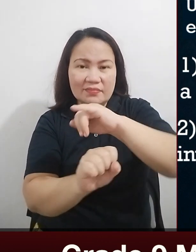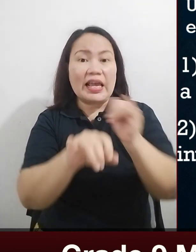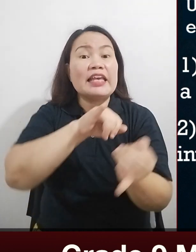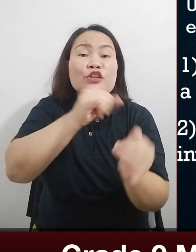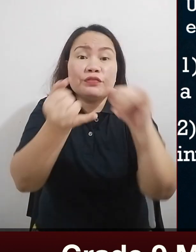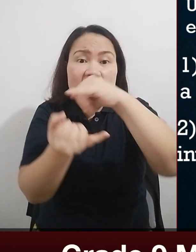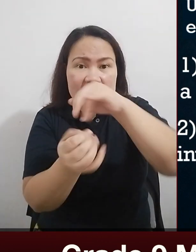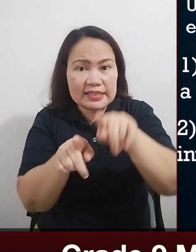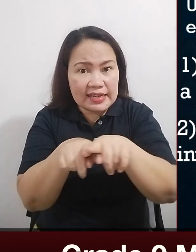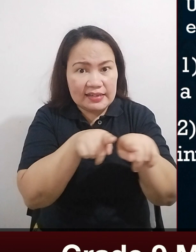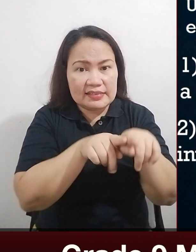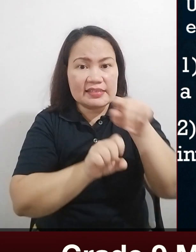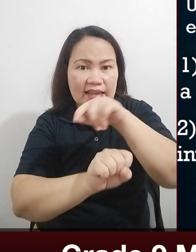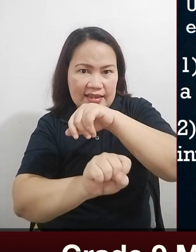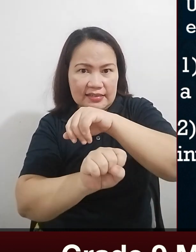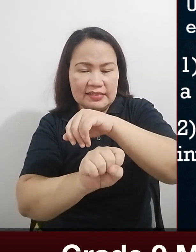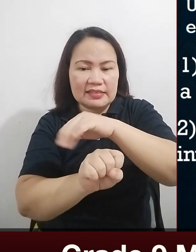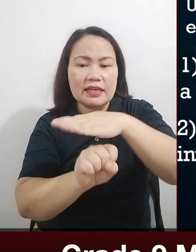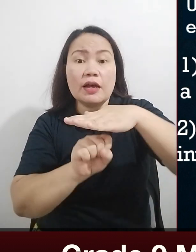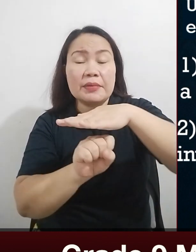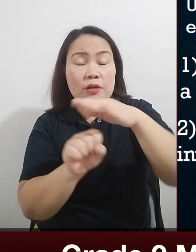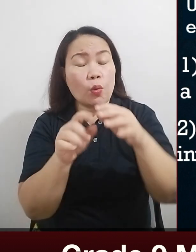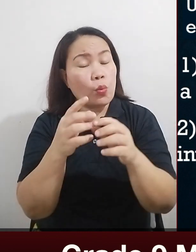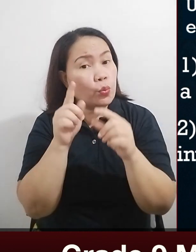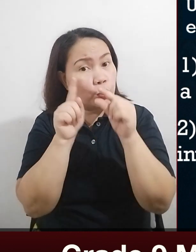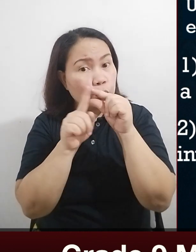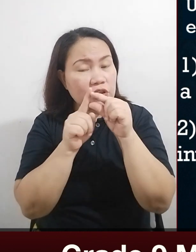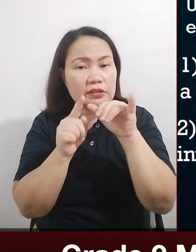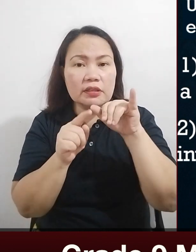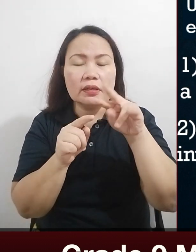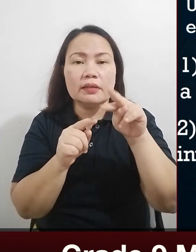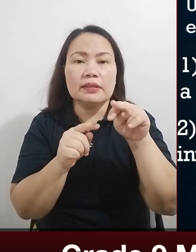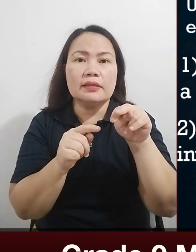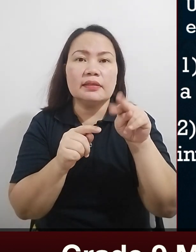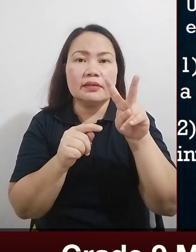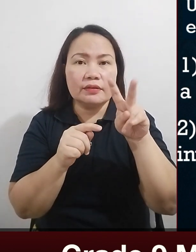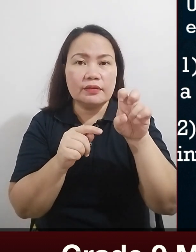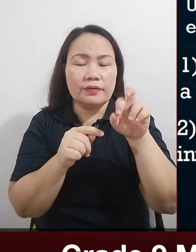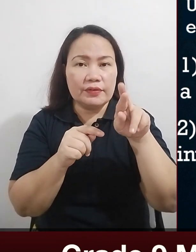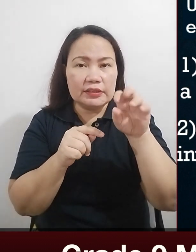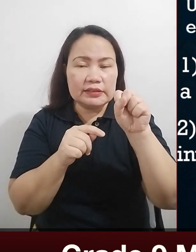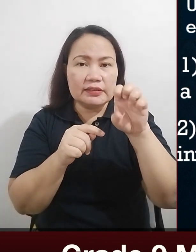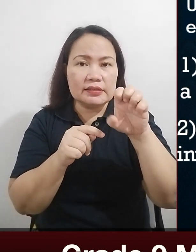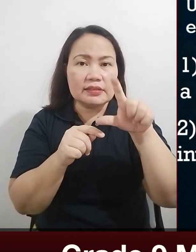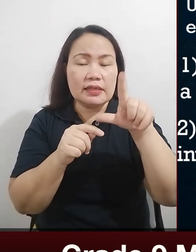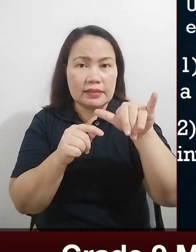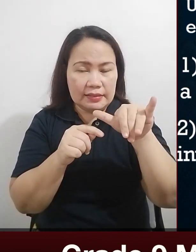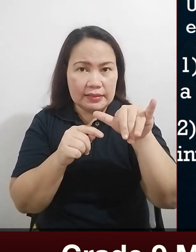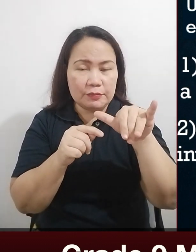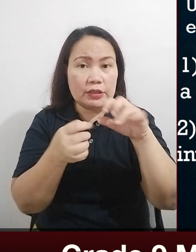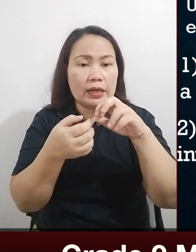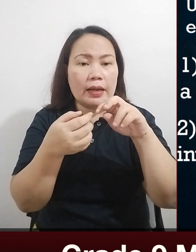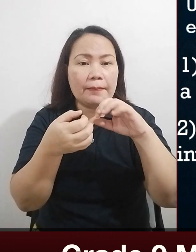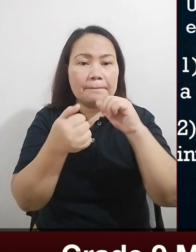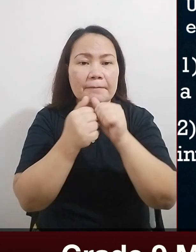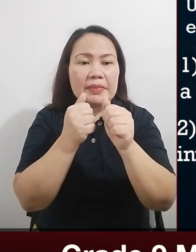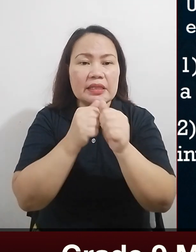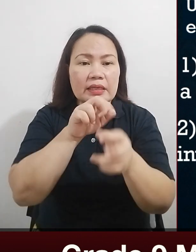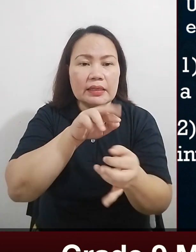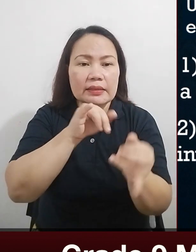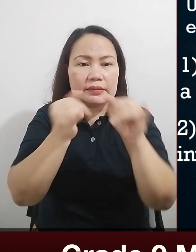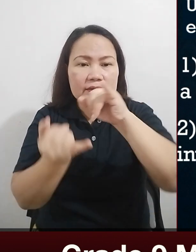S. So, kapag inverse kasi, ibig sabihin nasa baba, no? Denominator siya. So, P varies directly.